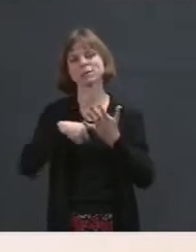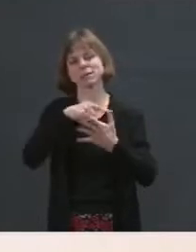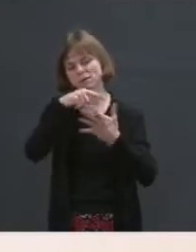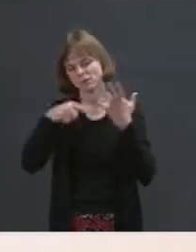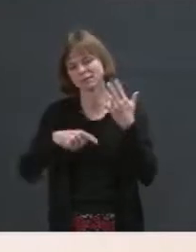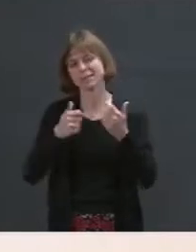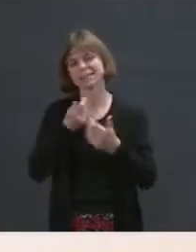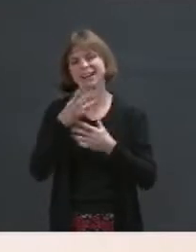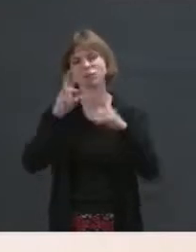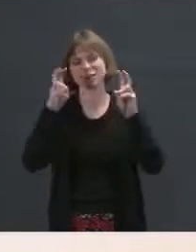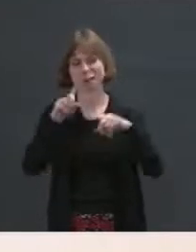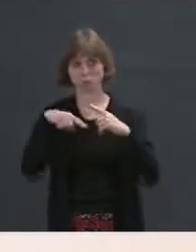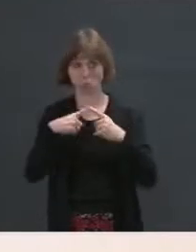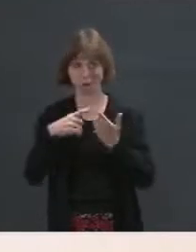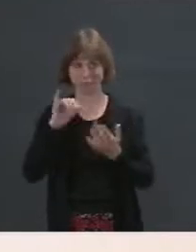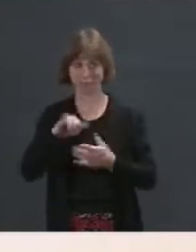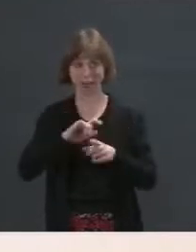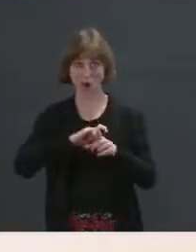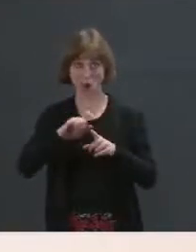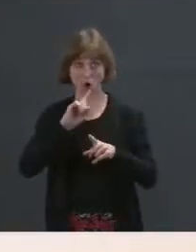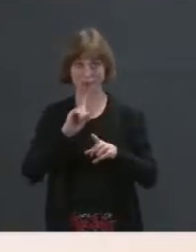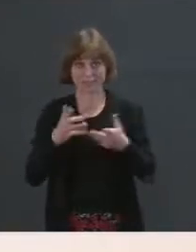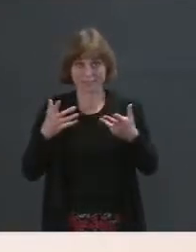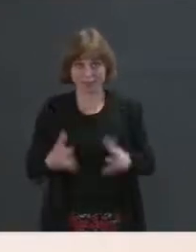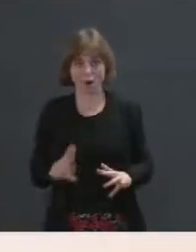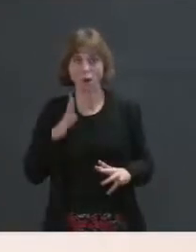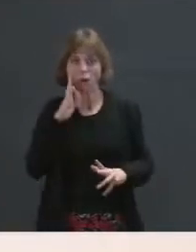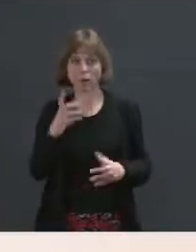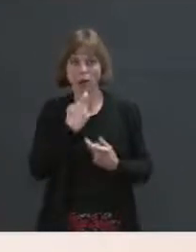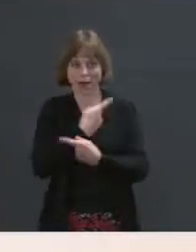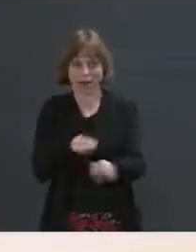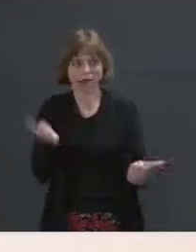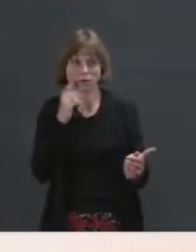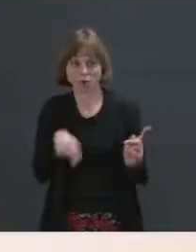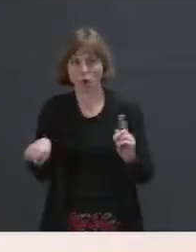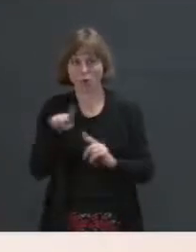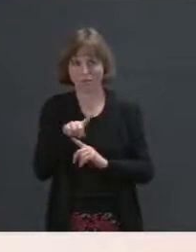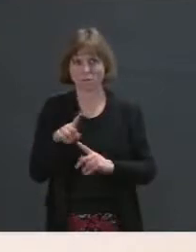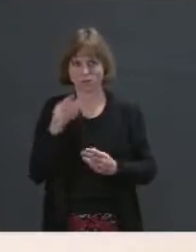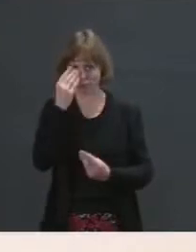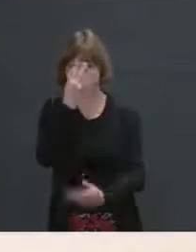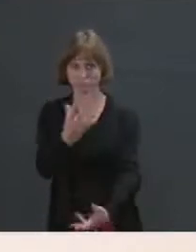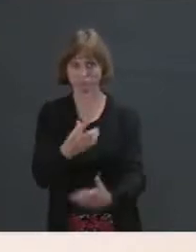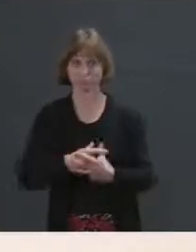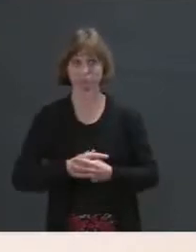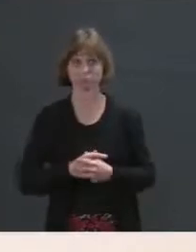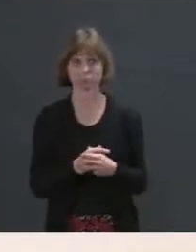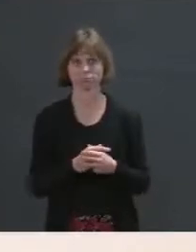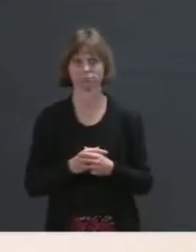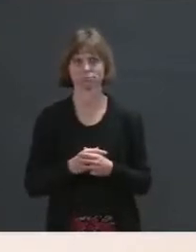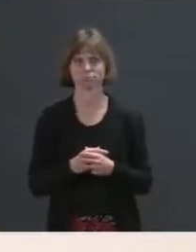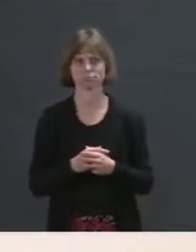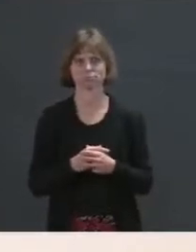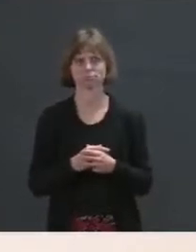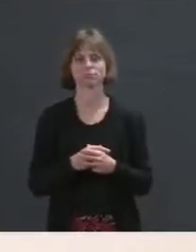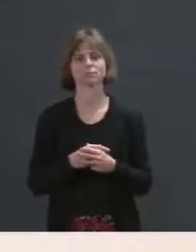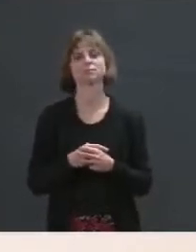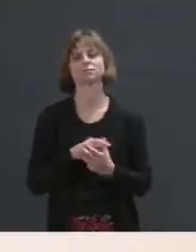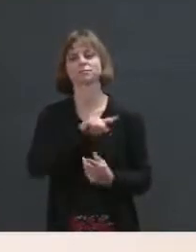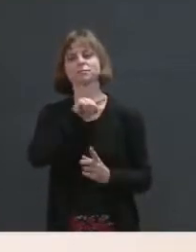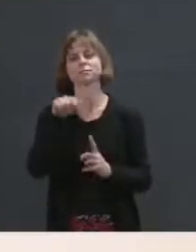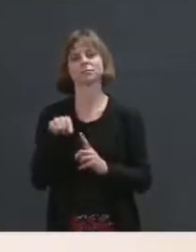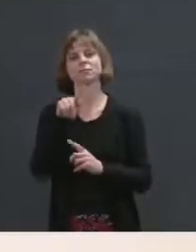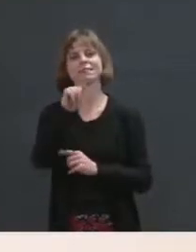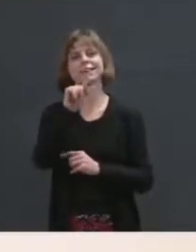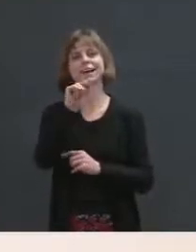provide a readout to all of you. Go ahead. Yeah, just a quick follow on the Tandon nomination. Sure. We were